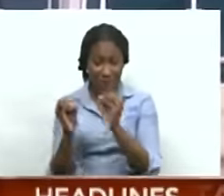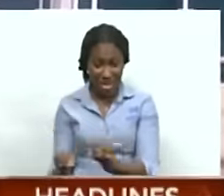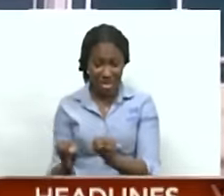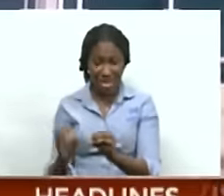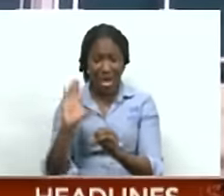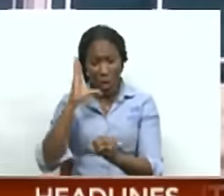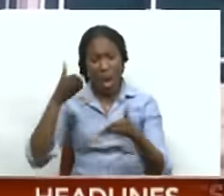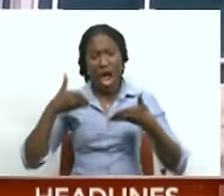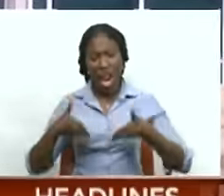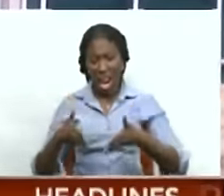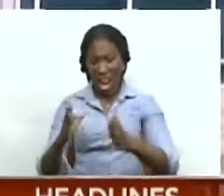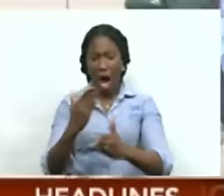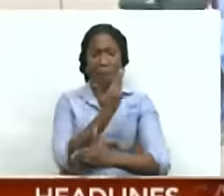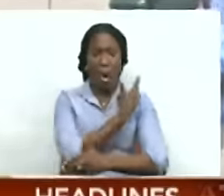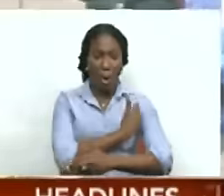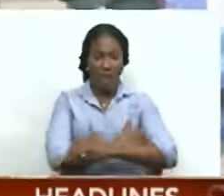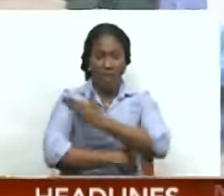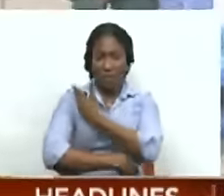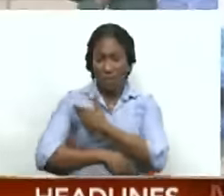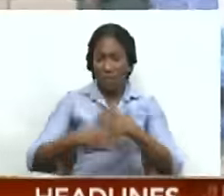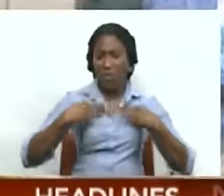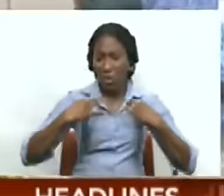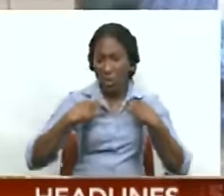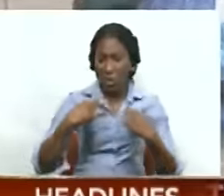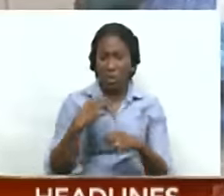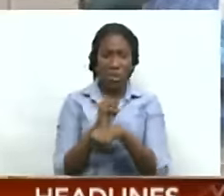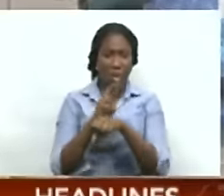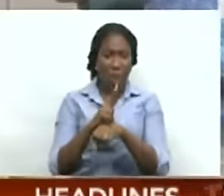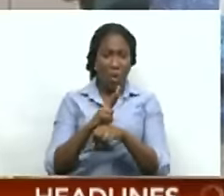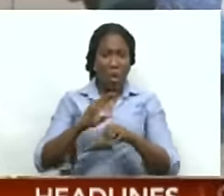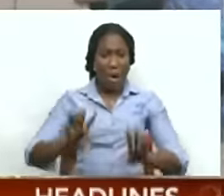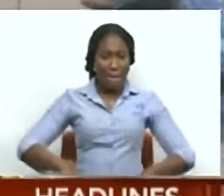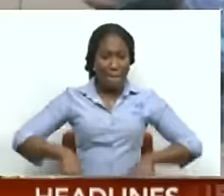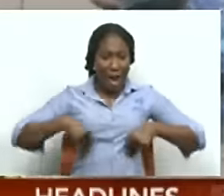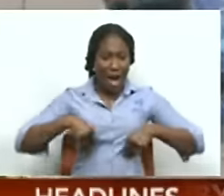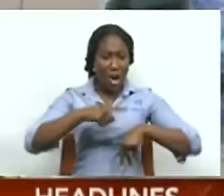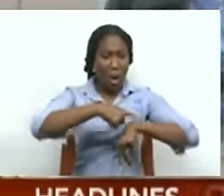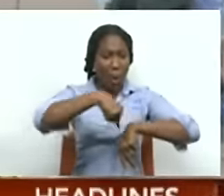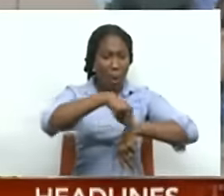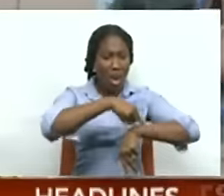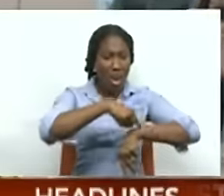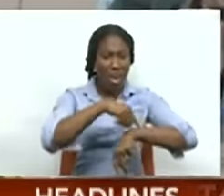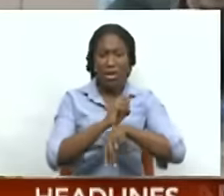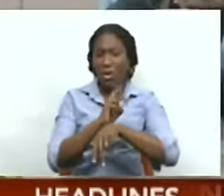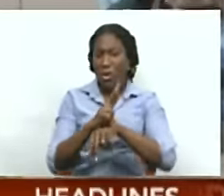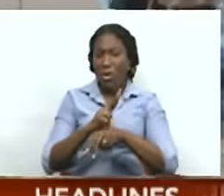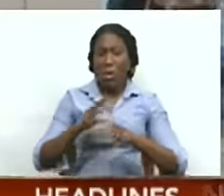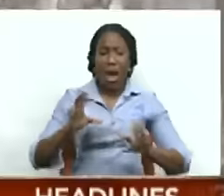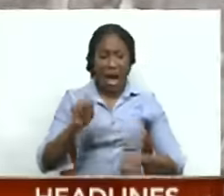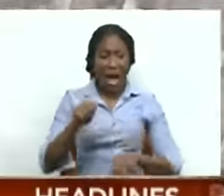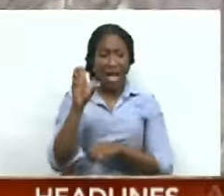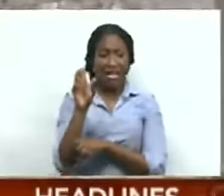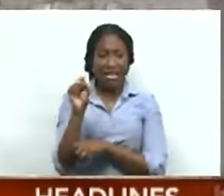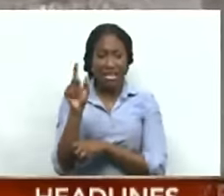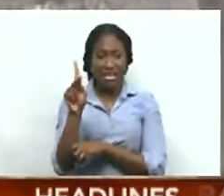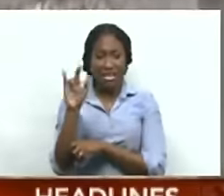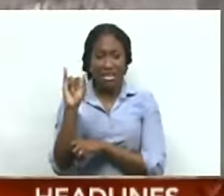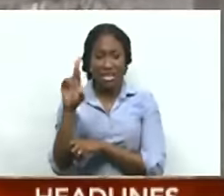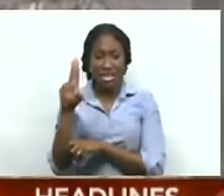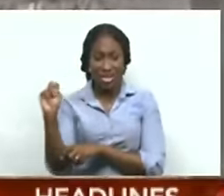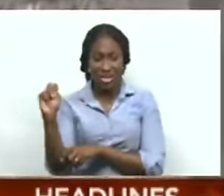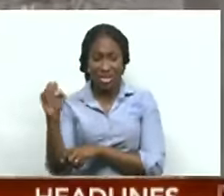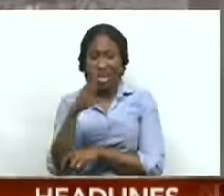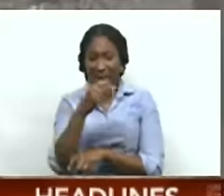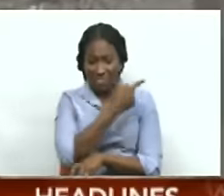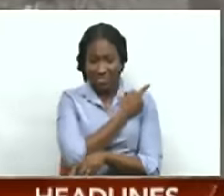clothing, distressed jeans, mid-thigh pants, as well as skirts and slippers. However, the rules in place for photo identification